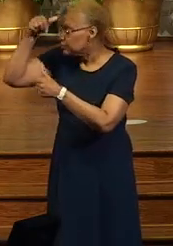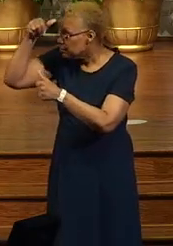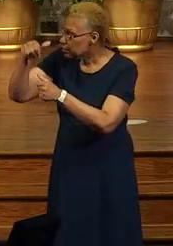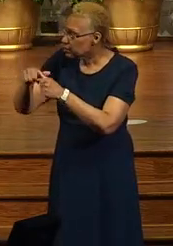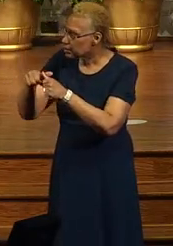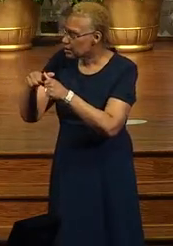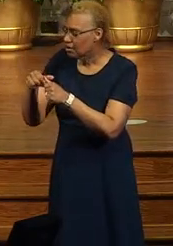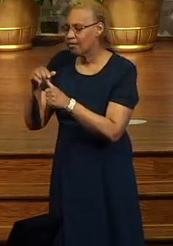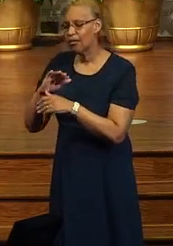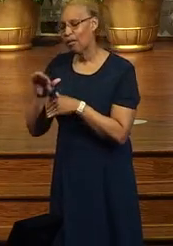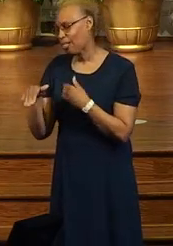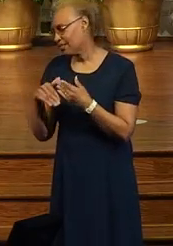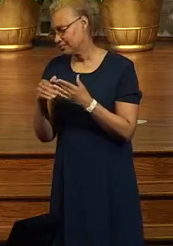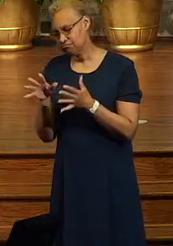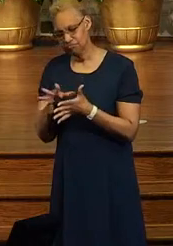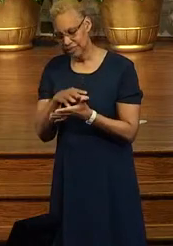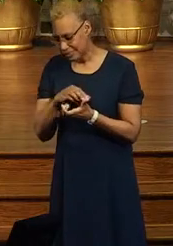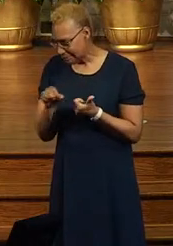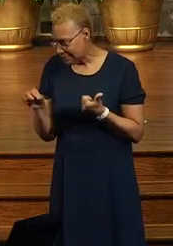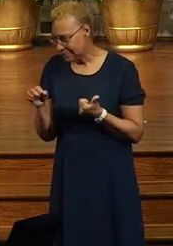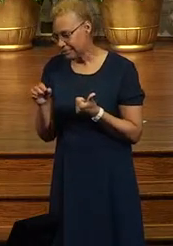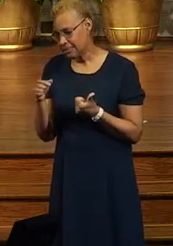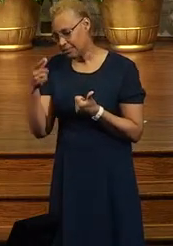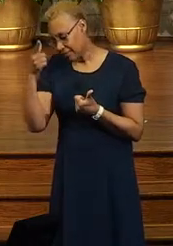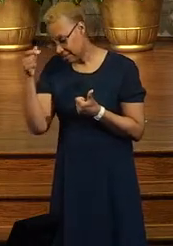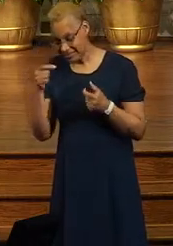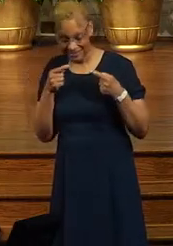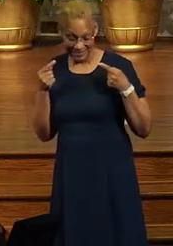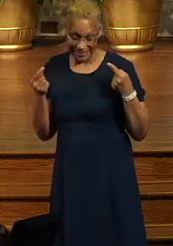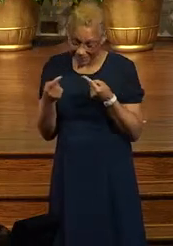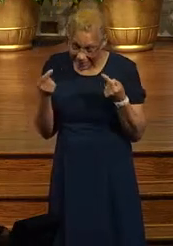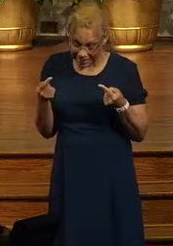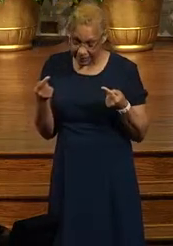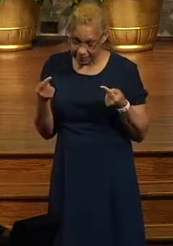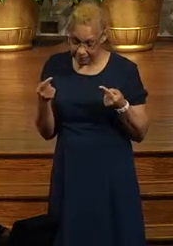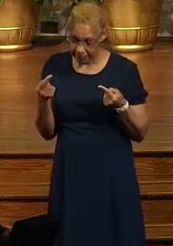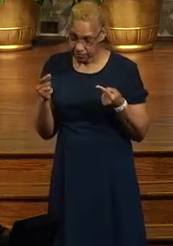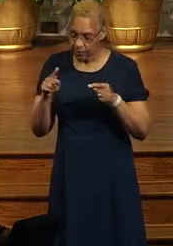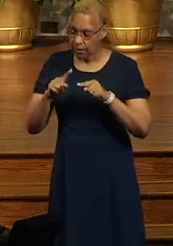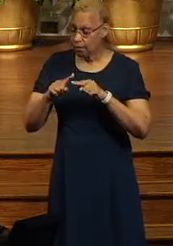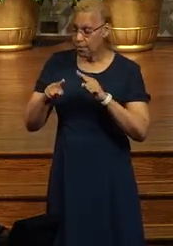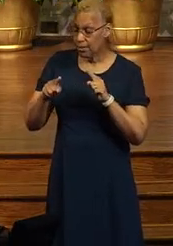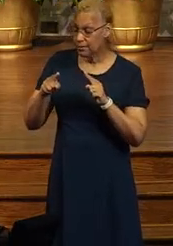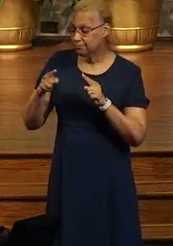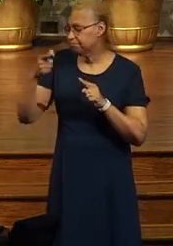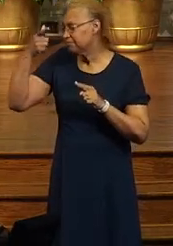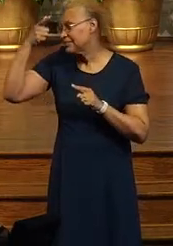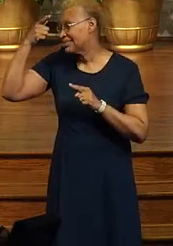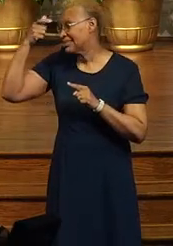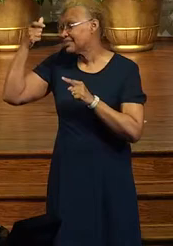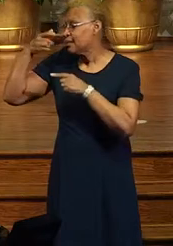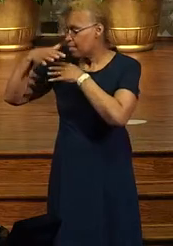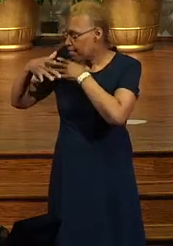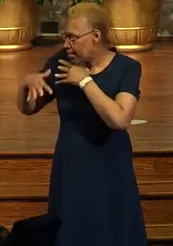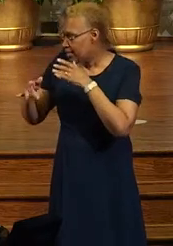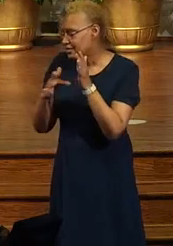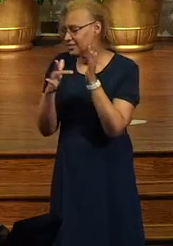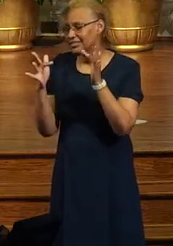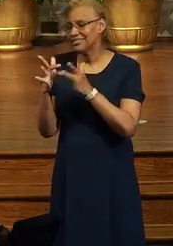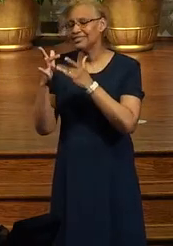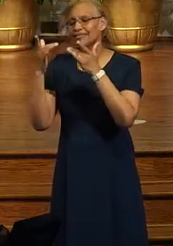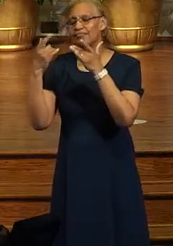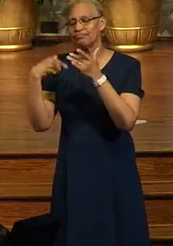all damaged by sin, all of its effects. But through the blood of Jesus, we have been